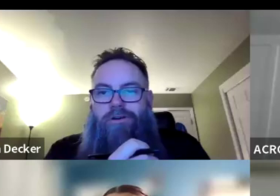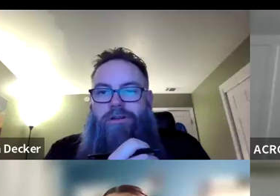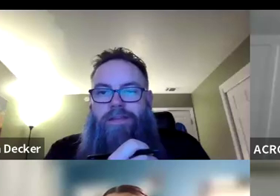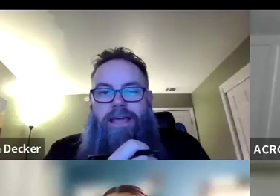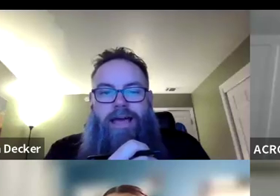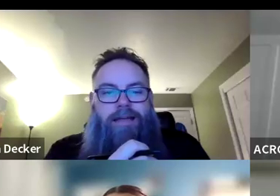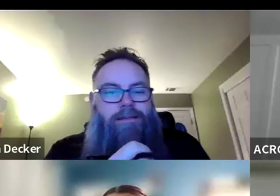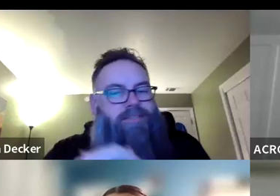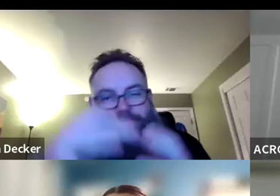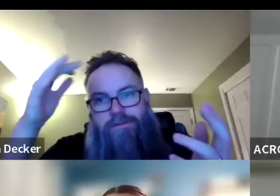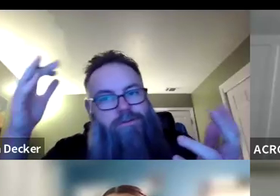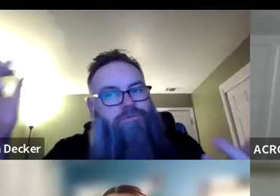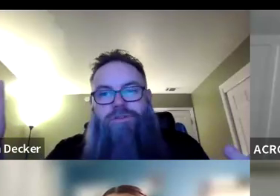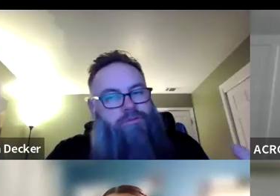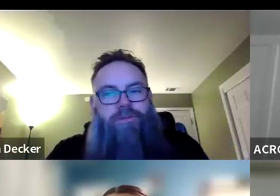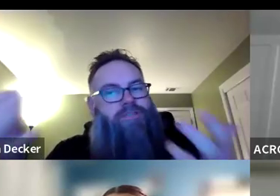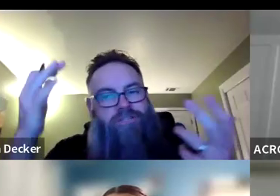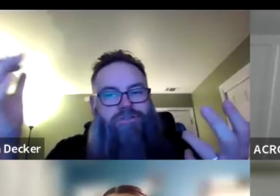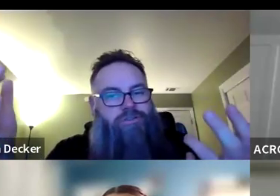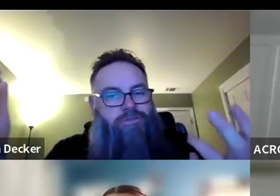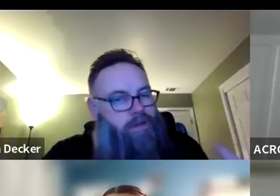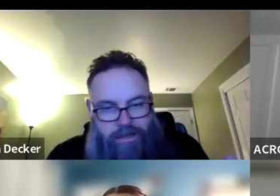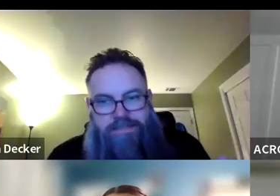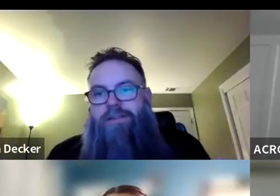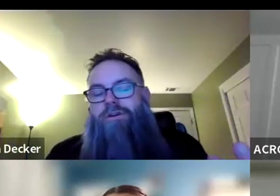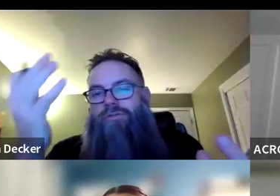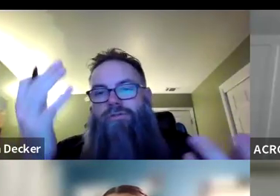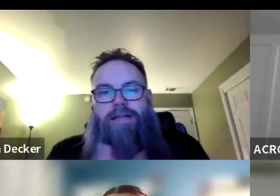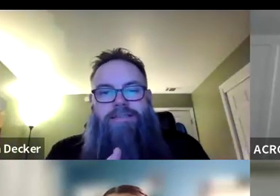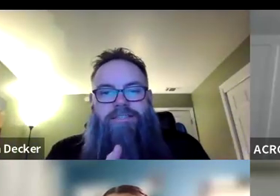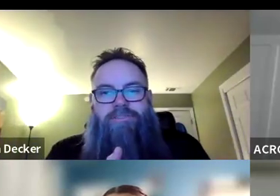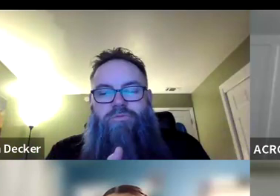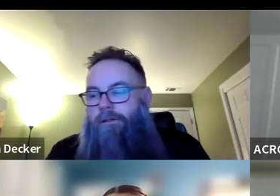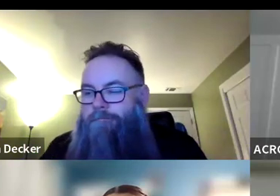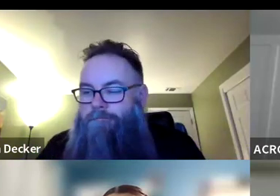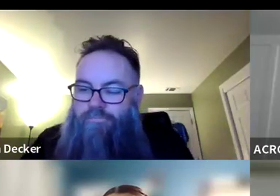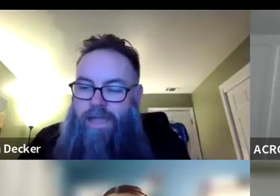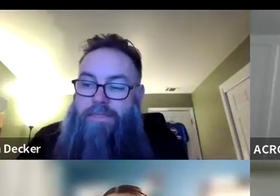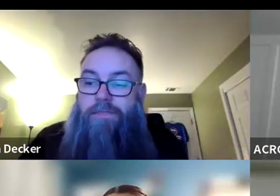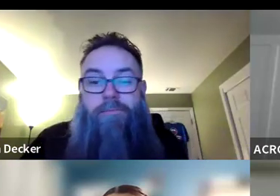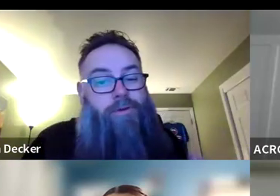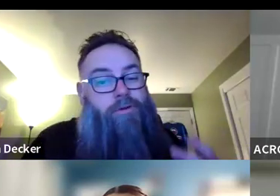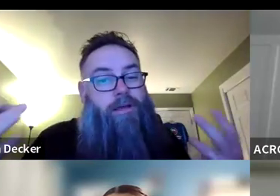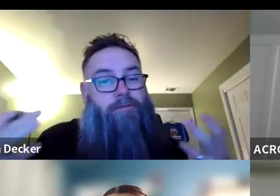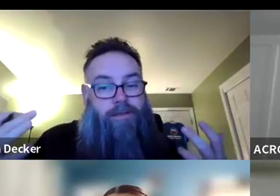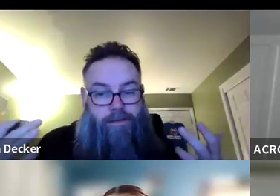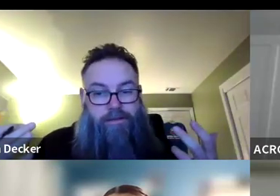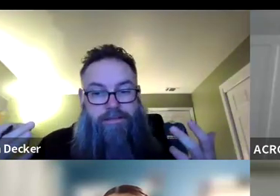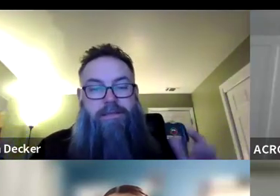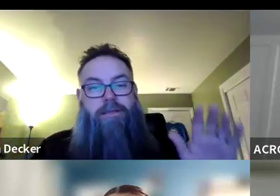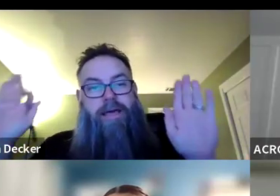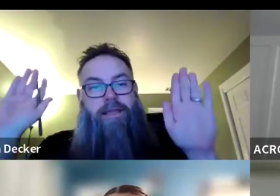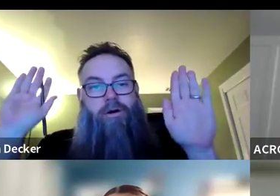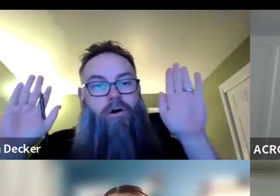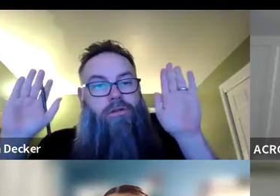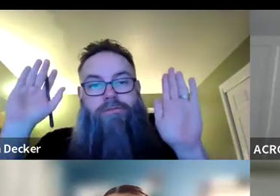service code and we need to add something new vendorization to you, it's going to go through that system as well. And then the beauty of it